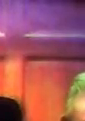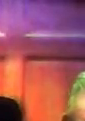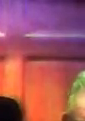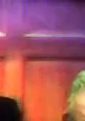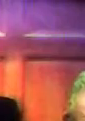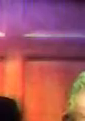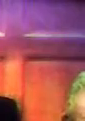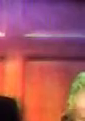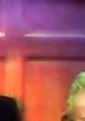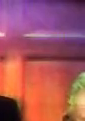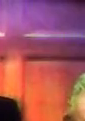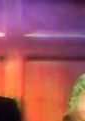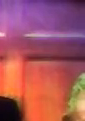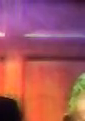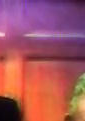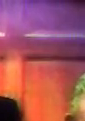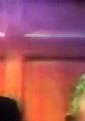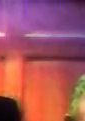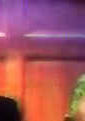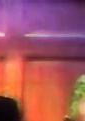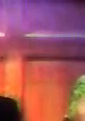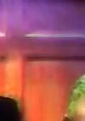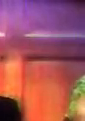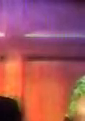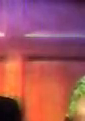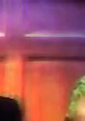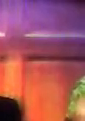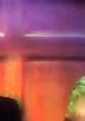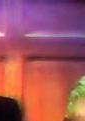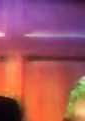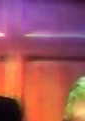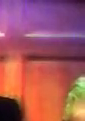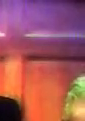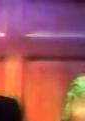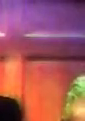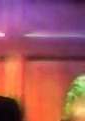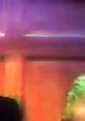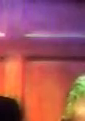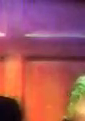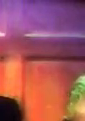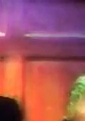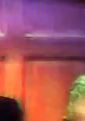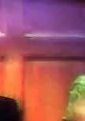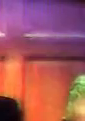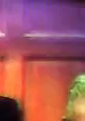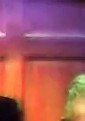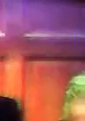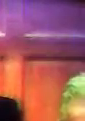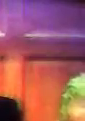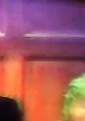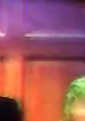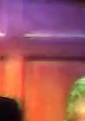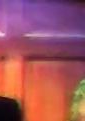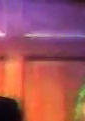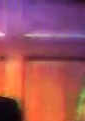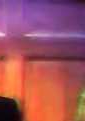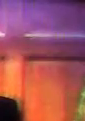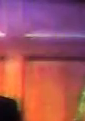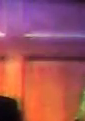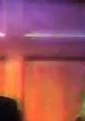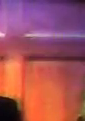never again take a walk together. They are now planning that walk. Mandy Mazadouk has enjoyed many improvements since she had the procedure. Tammy Graver,